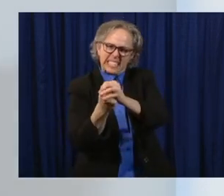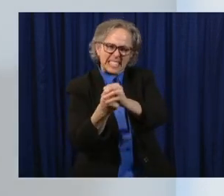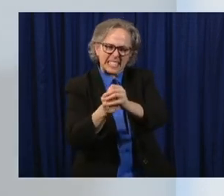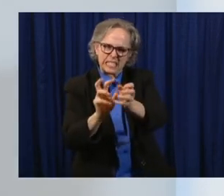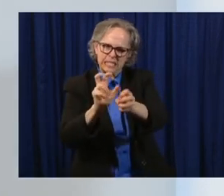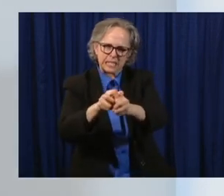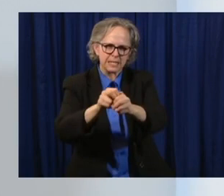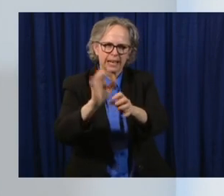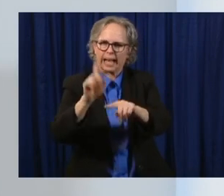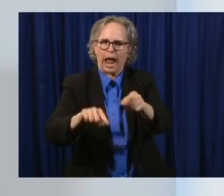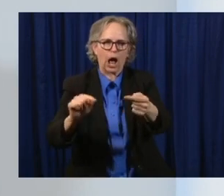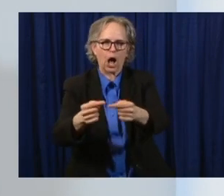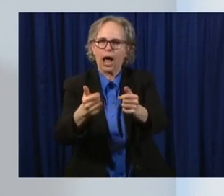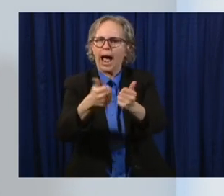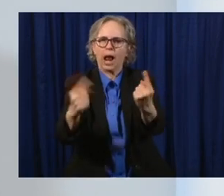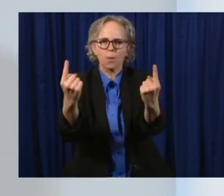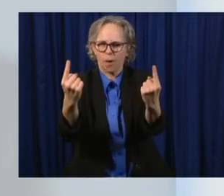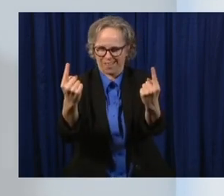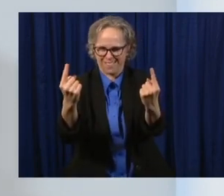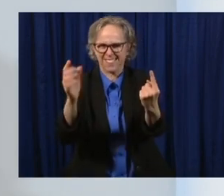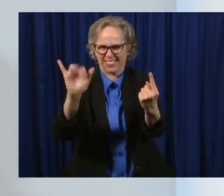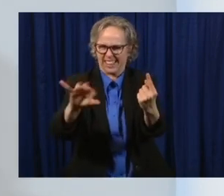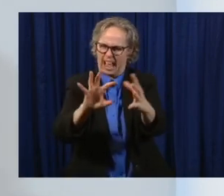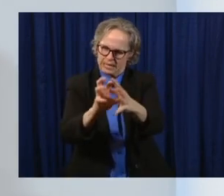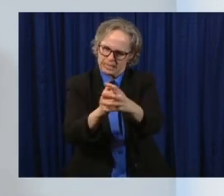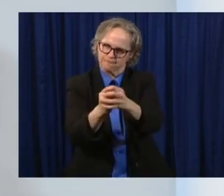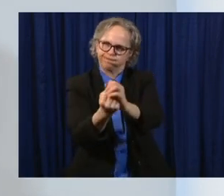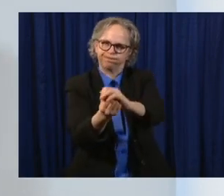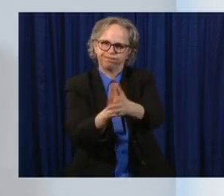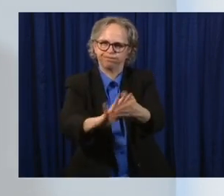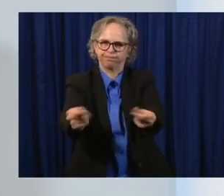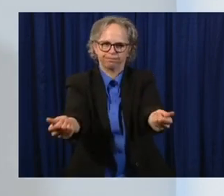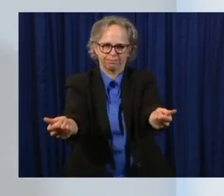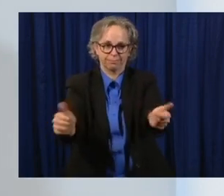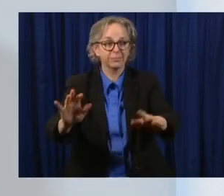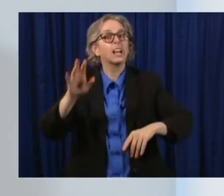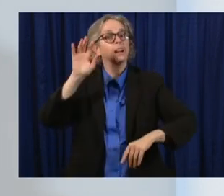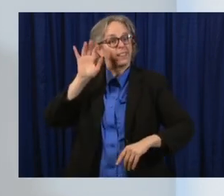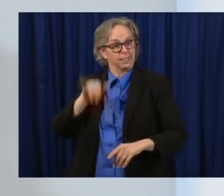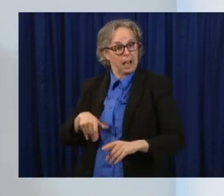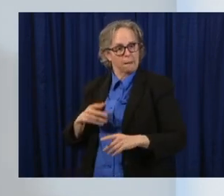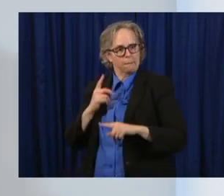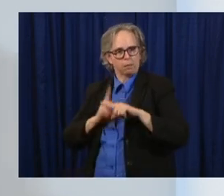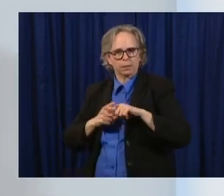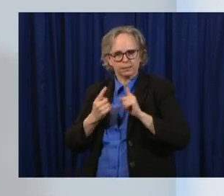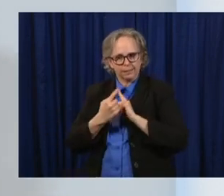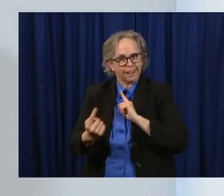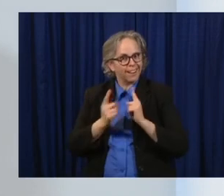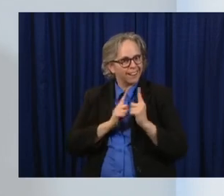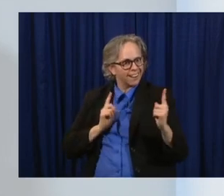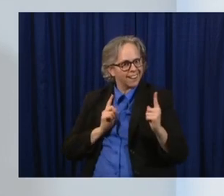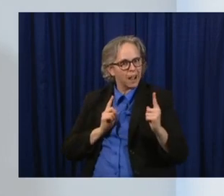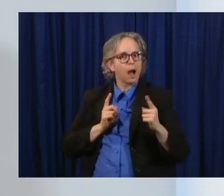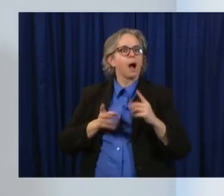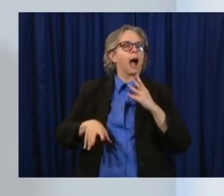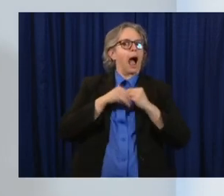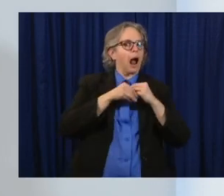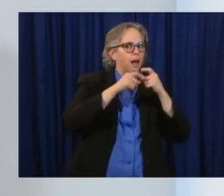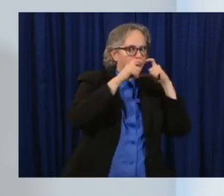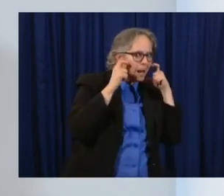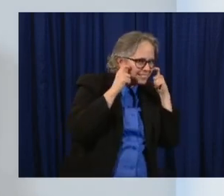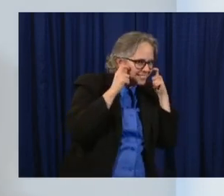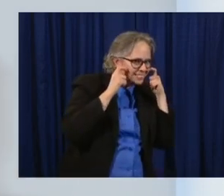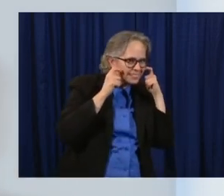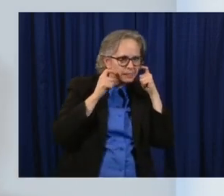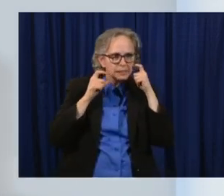harm anyone else. And you combine this with the social distancing, the masks and the